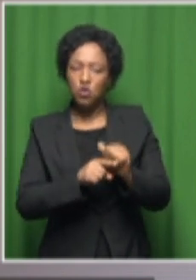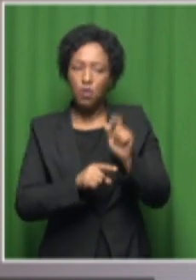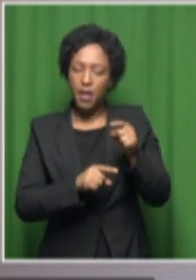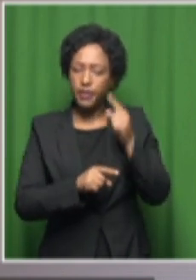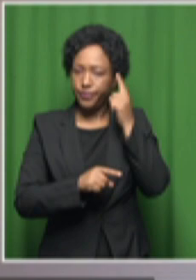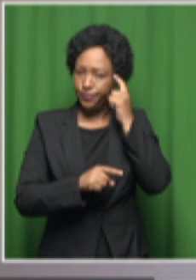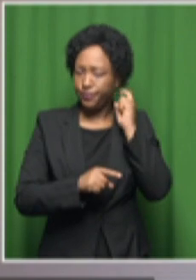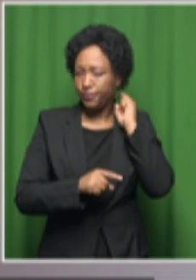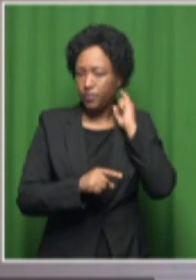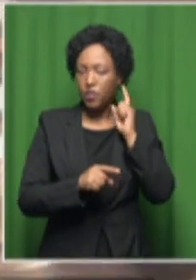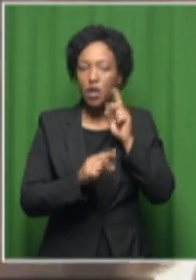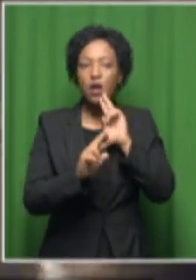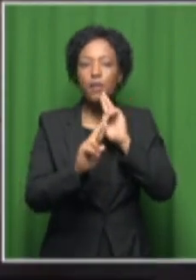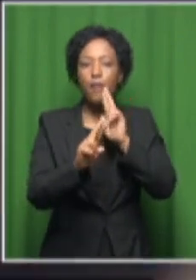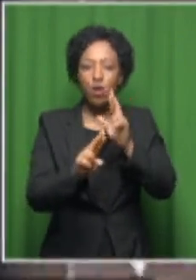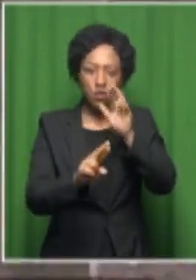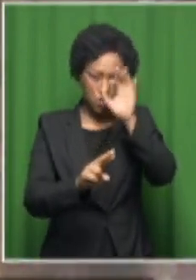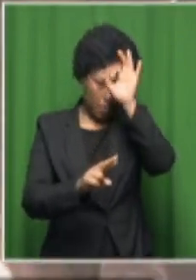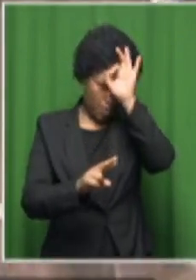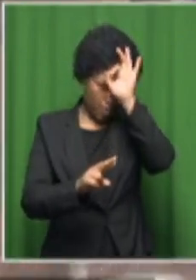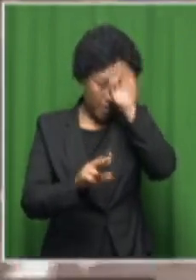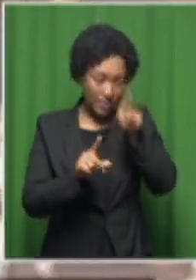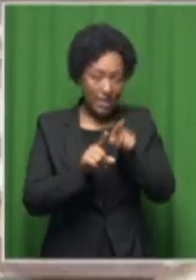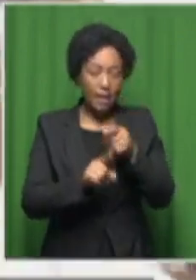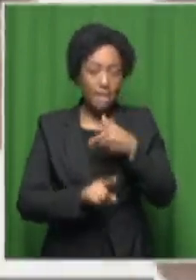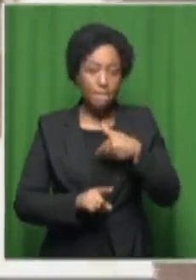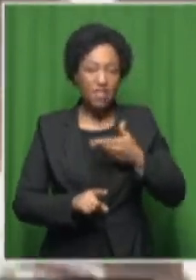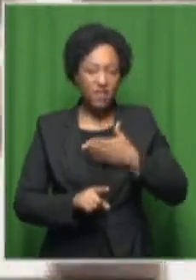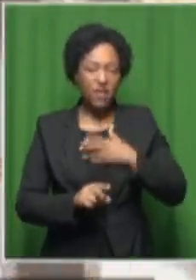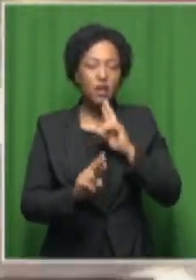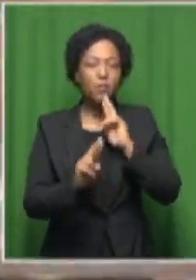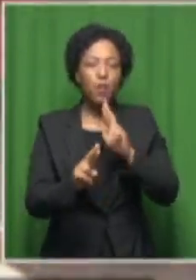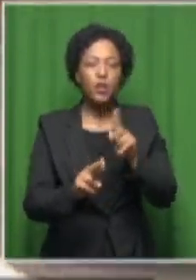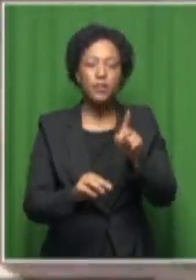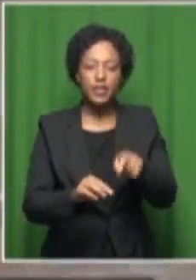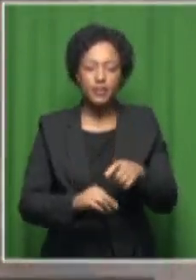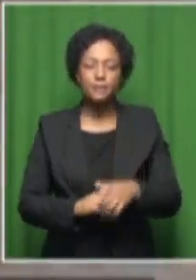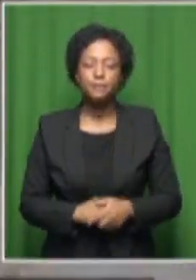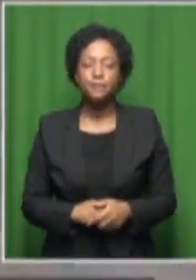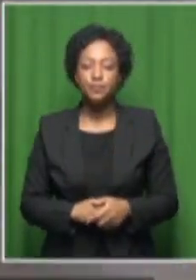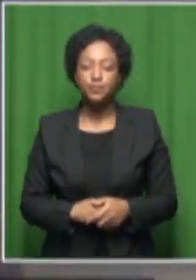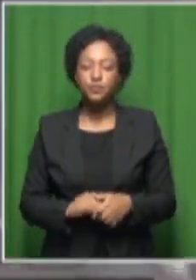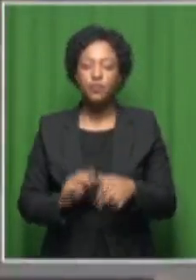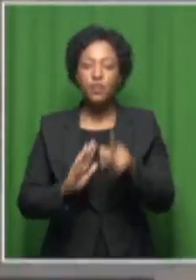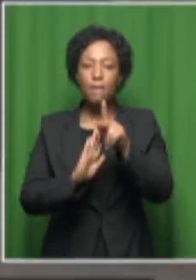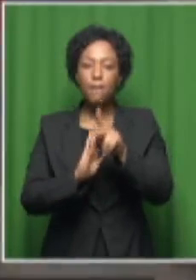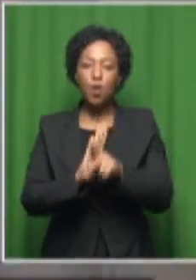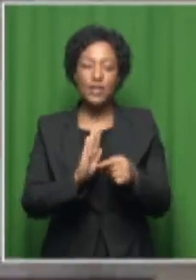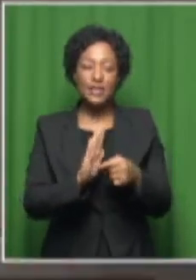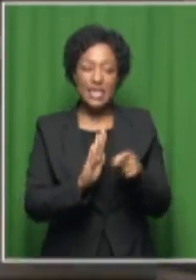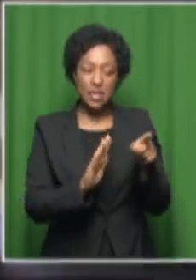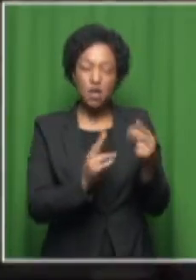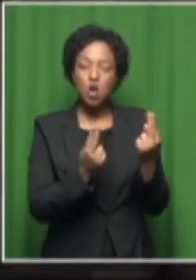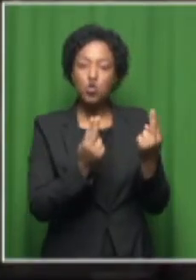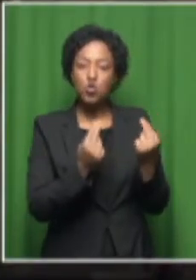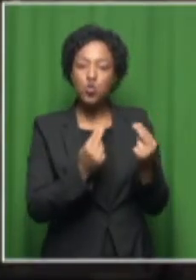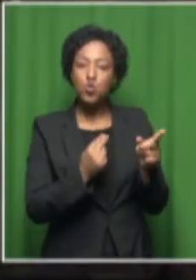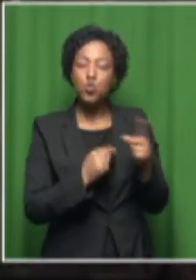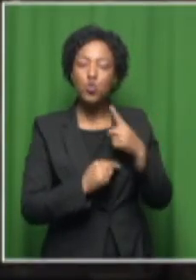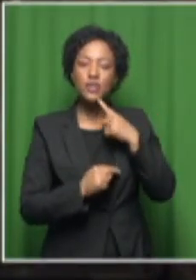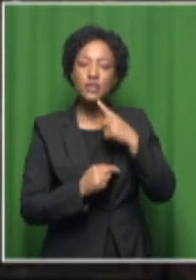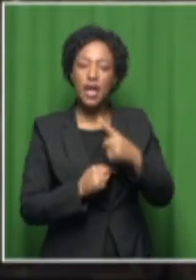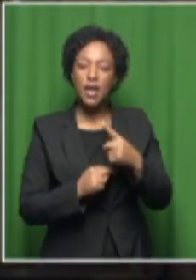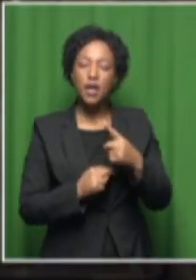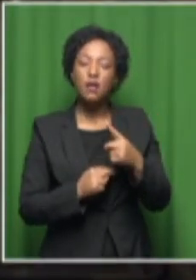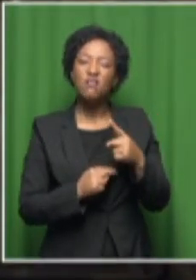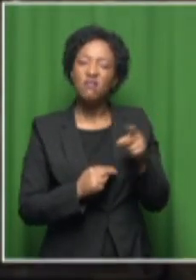encourage parents to report. The policy also advocates that learners be returned to school after pregnancy, either